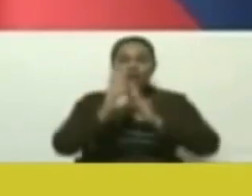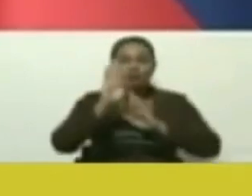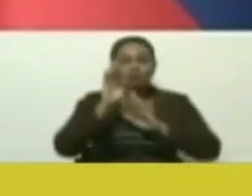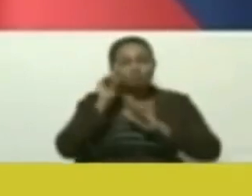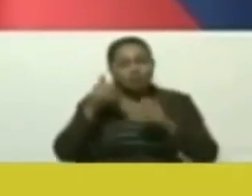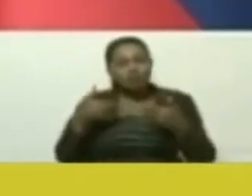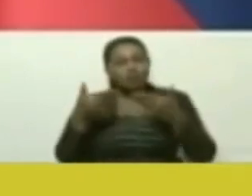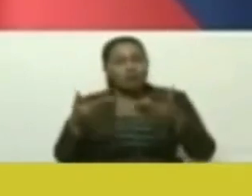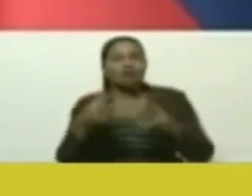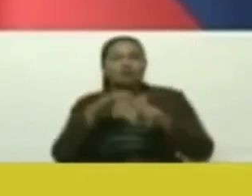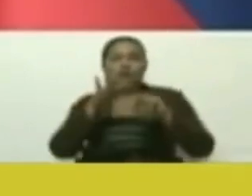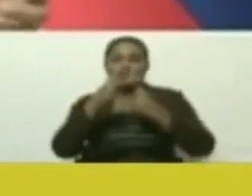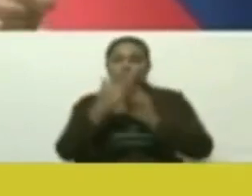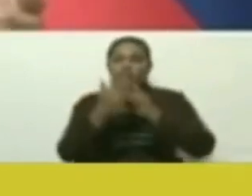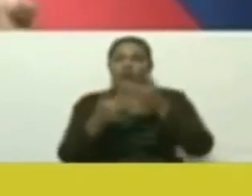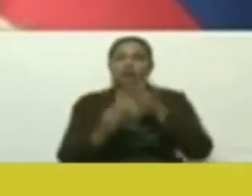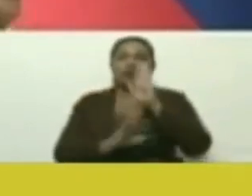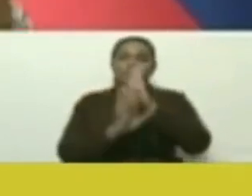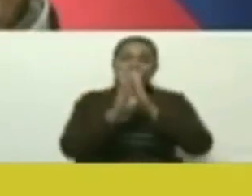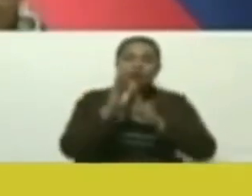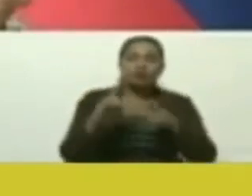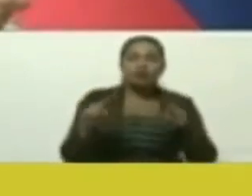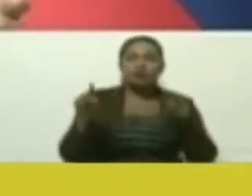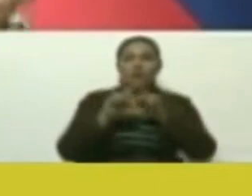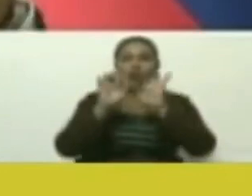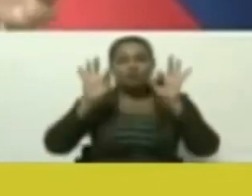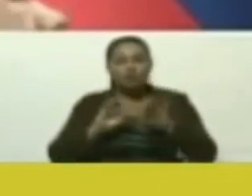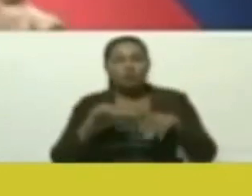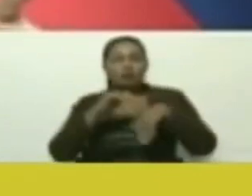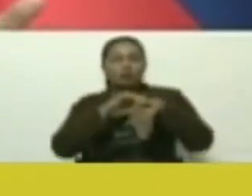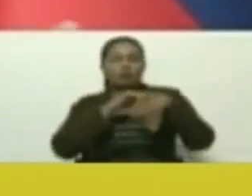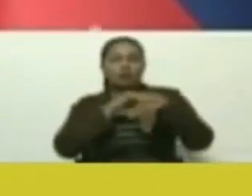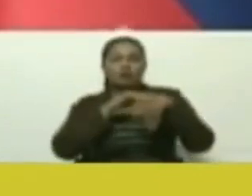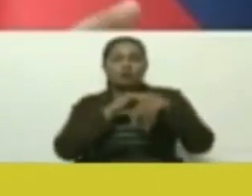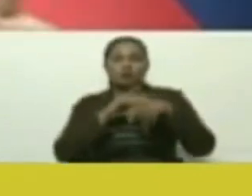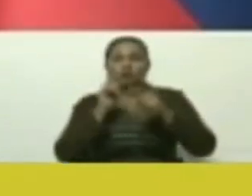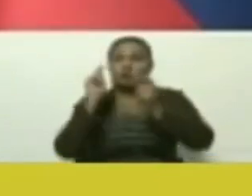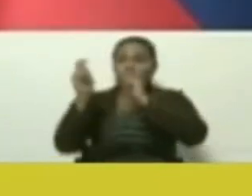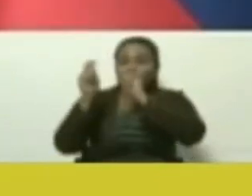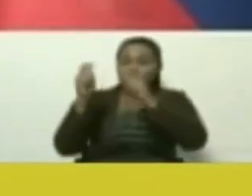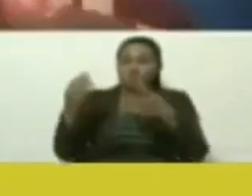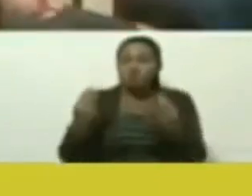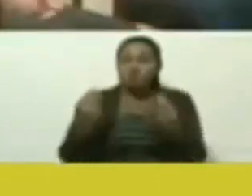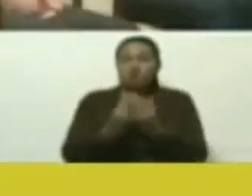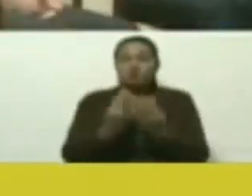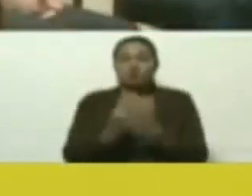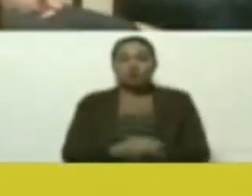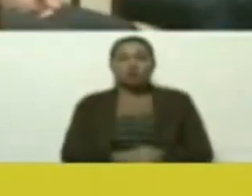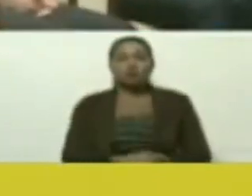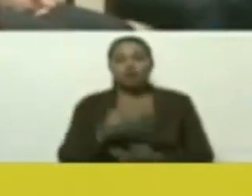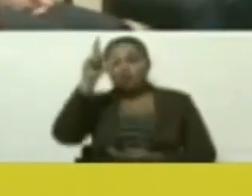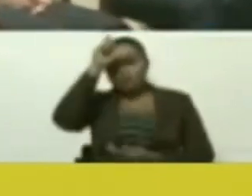And it will continue to grow, so the conditions are there, so tourism can grow.